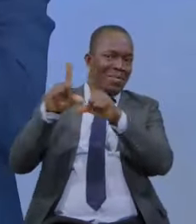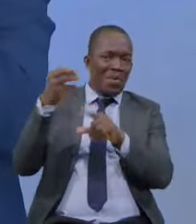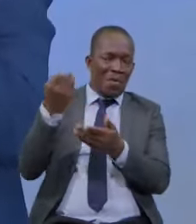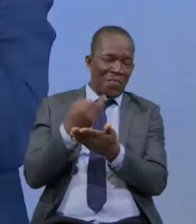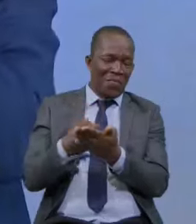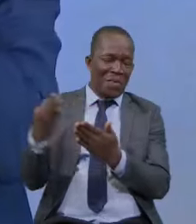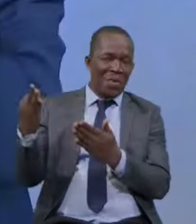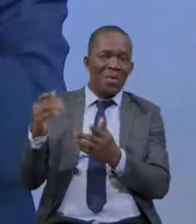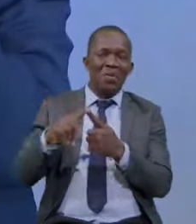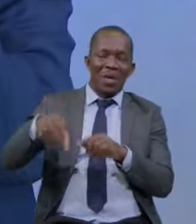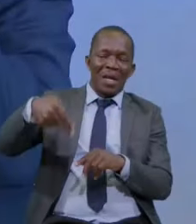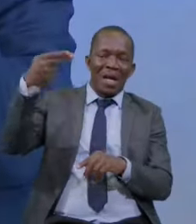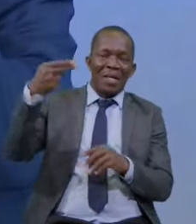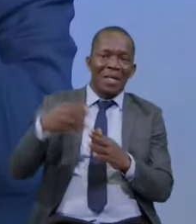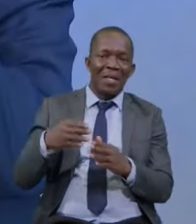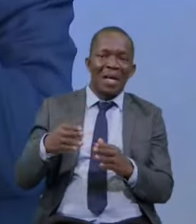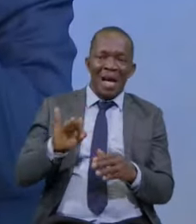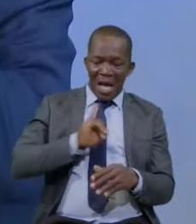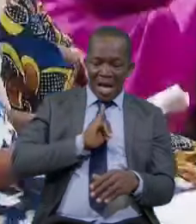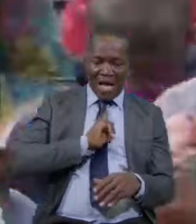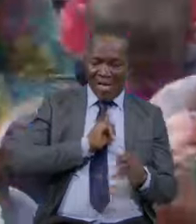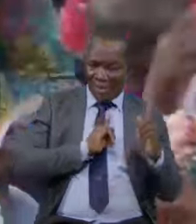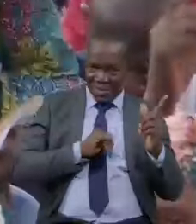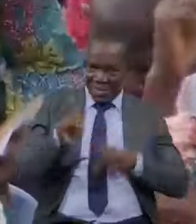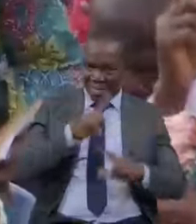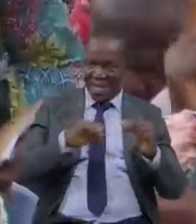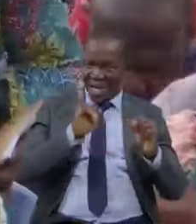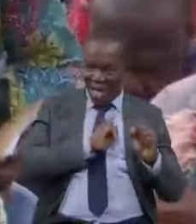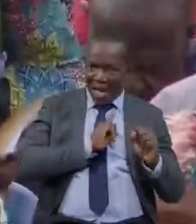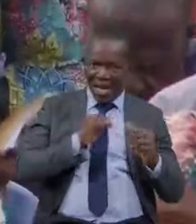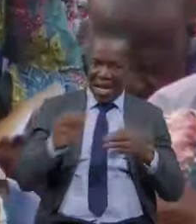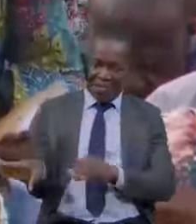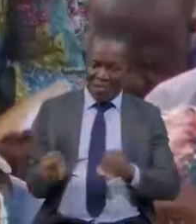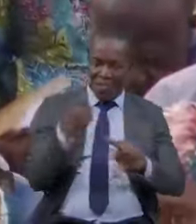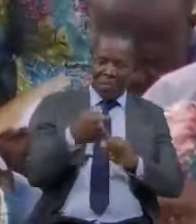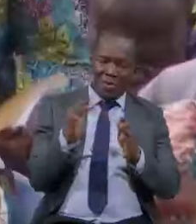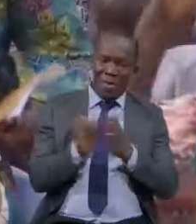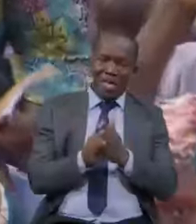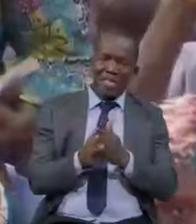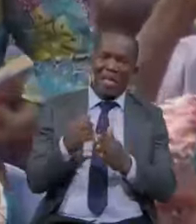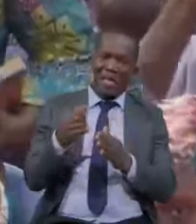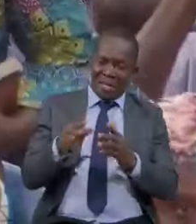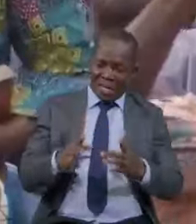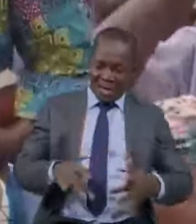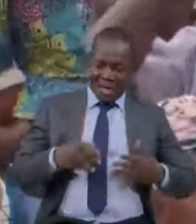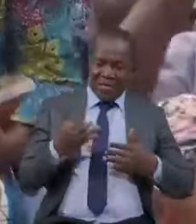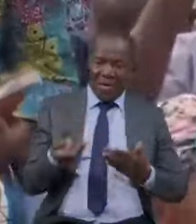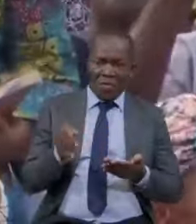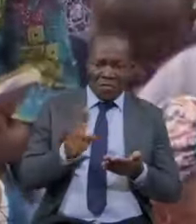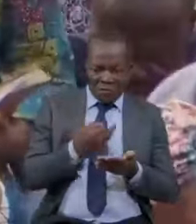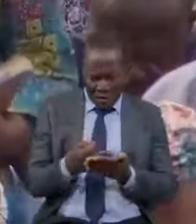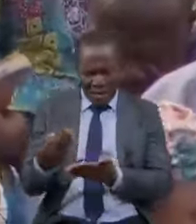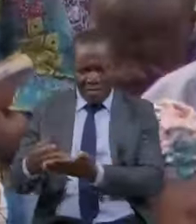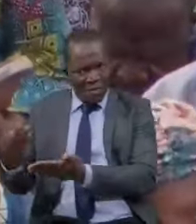I have graduated from that life of failure. Now